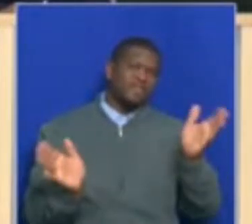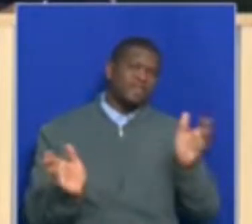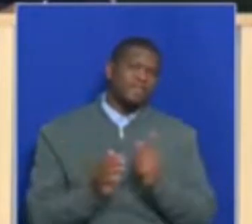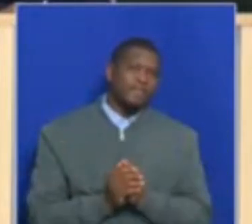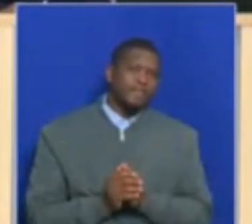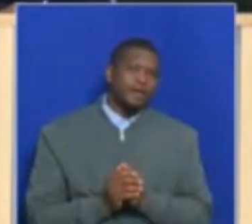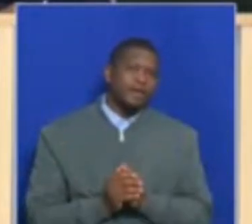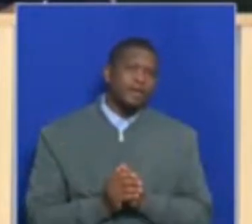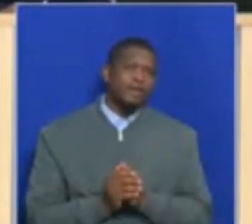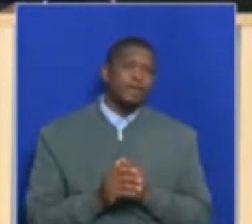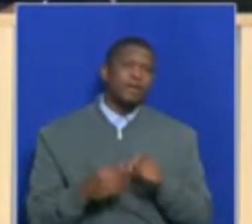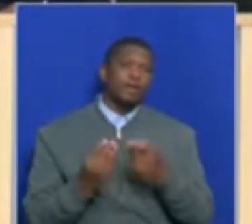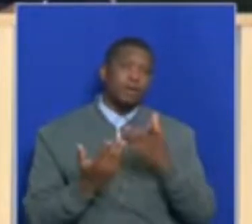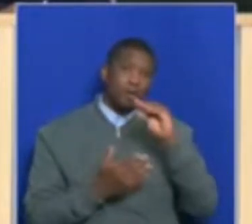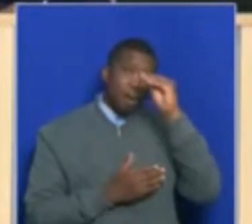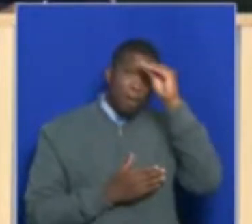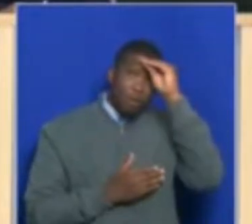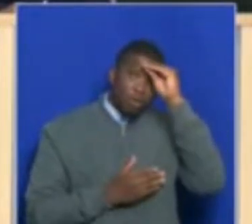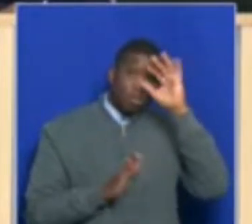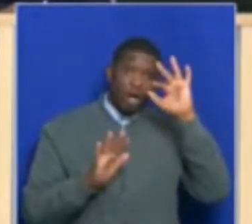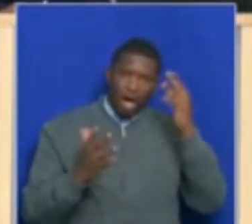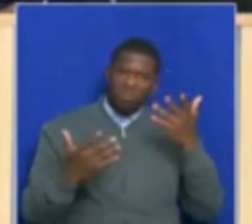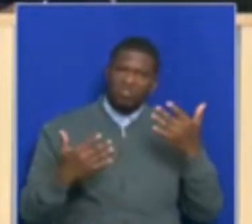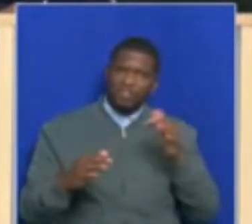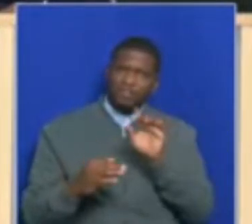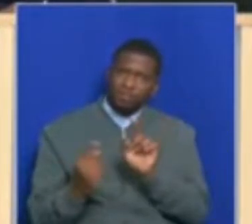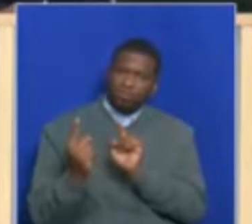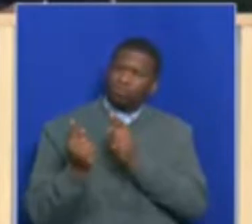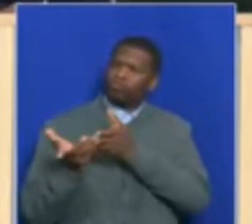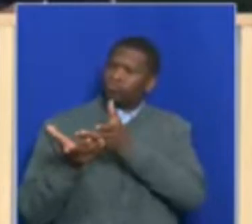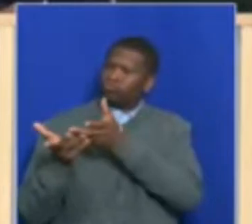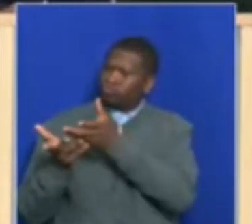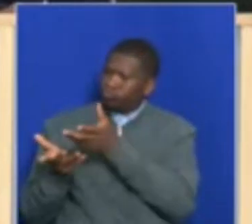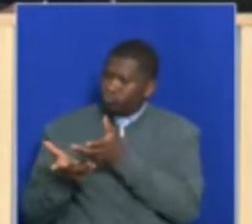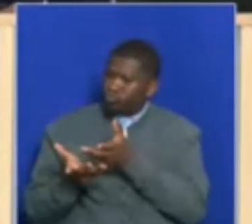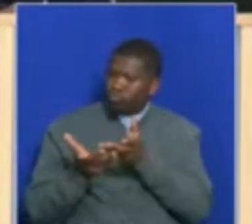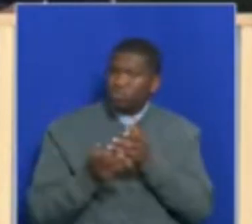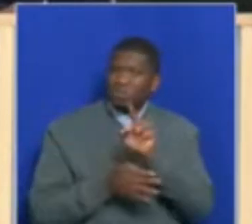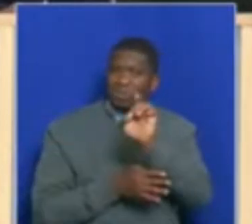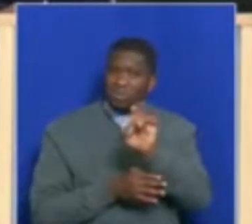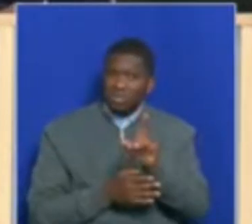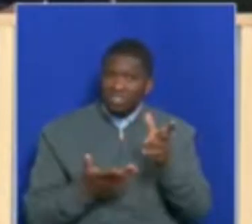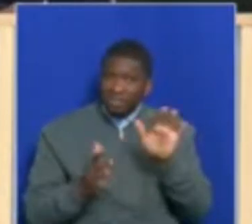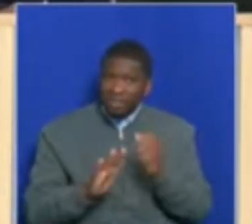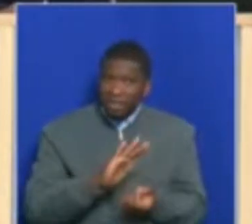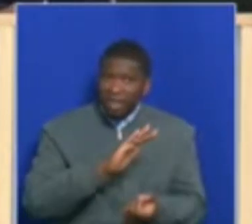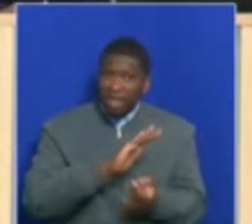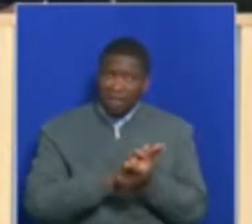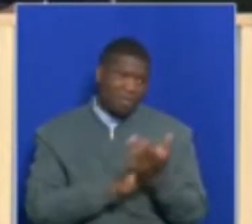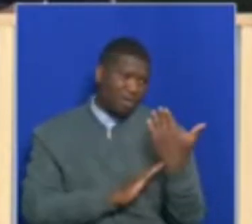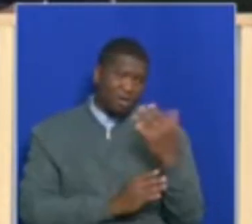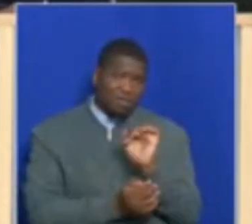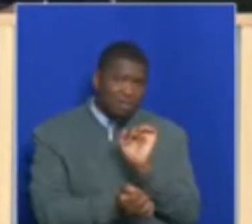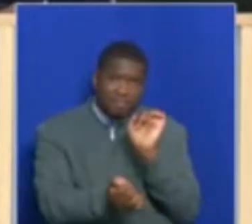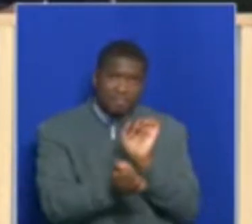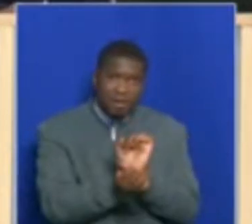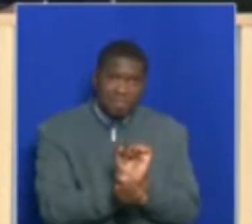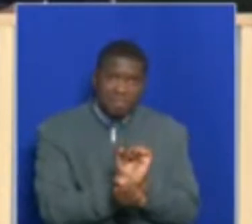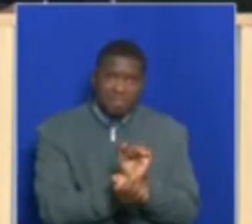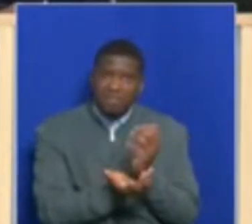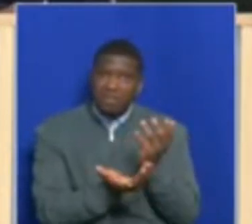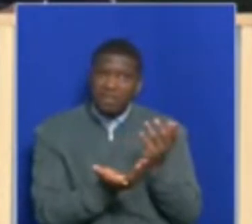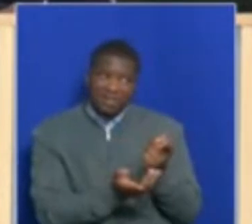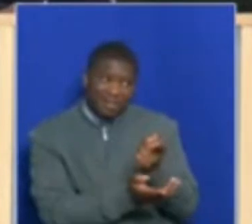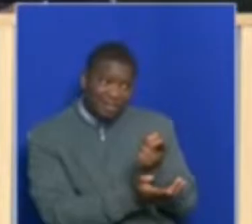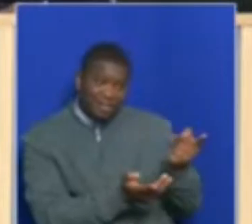through conversations, have there been any arrests of tow truck drivers, tow